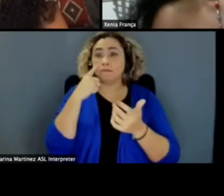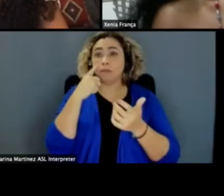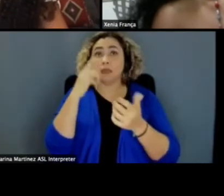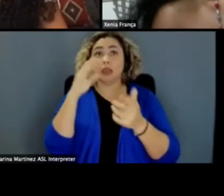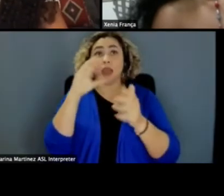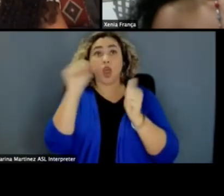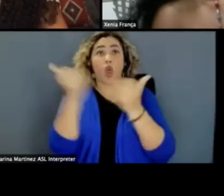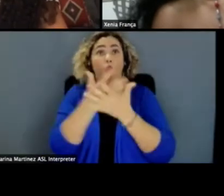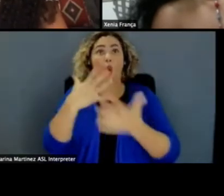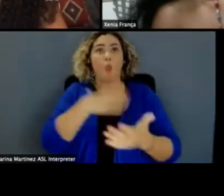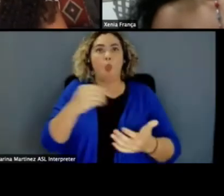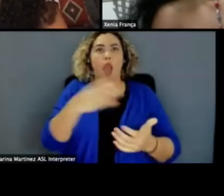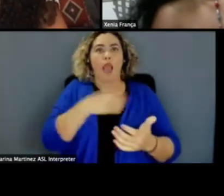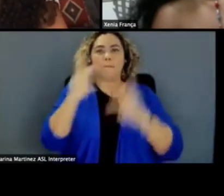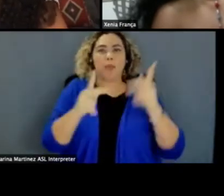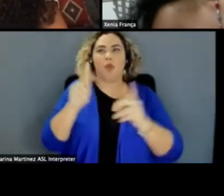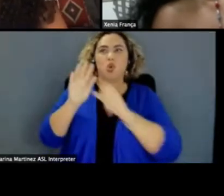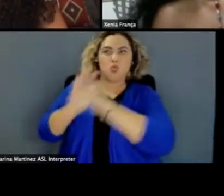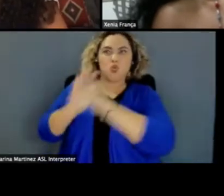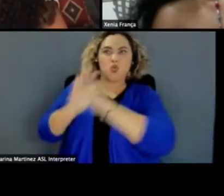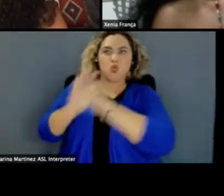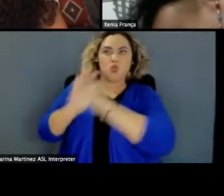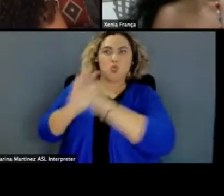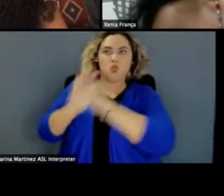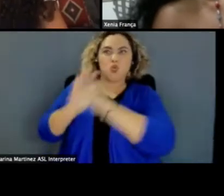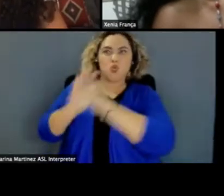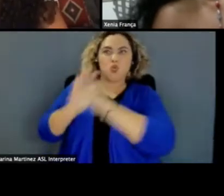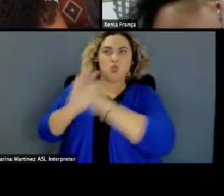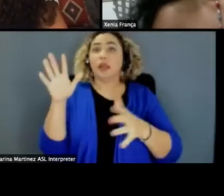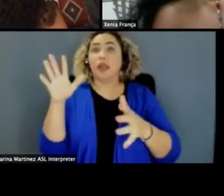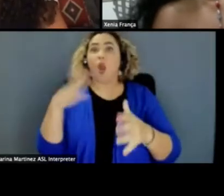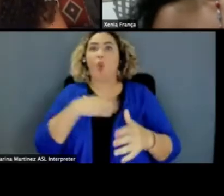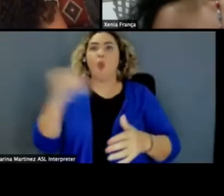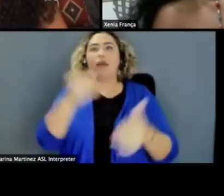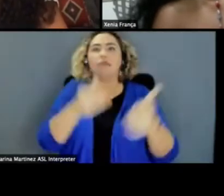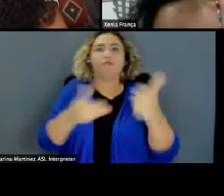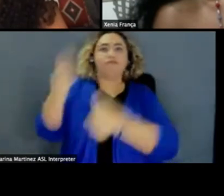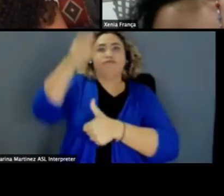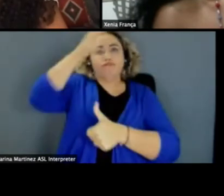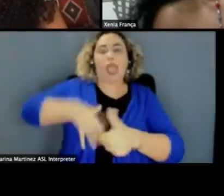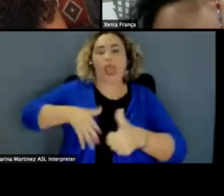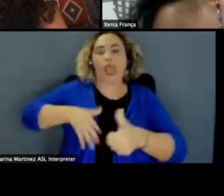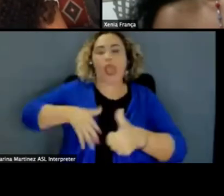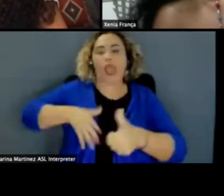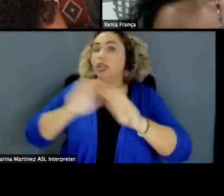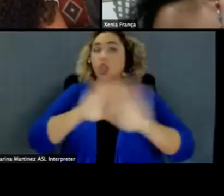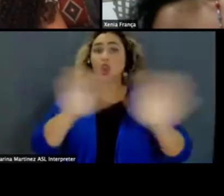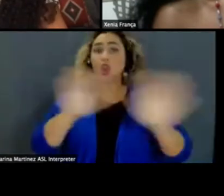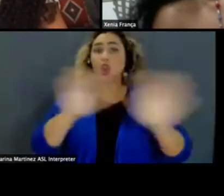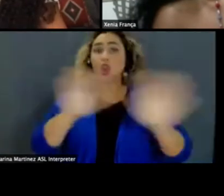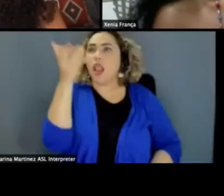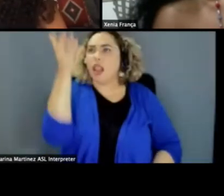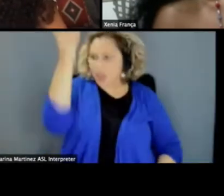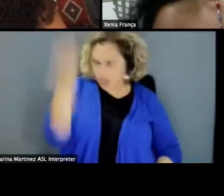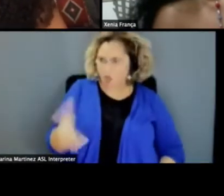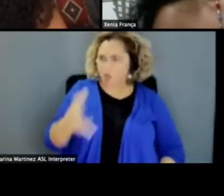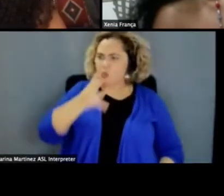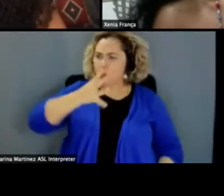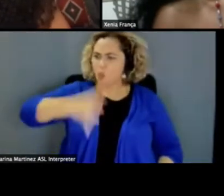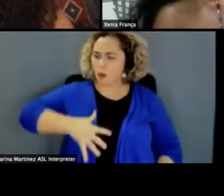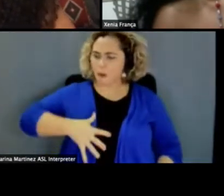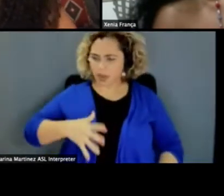white supremacy, that was on beyond the gaze of patriarchy, that was just the embodiment